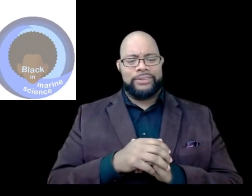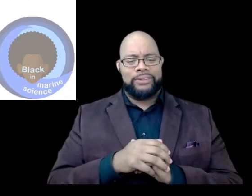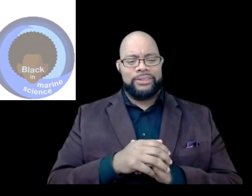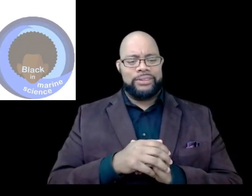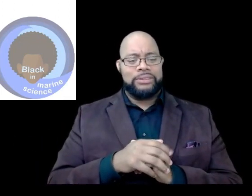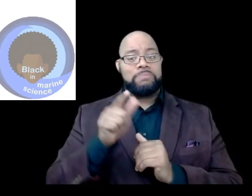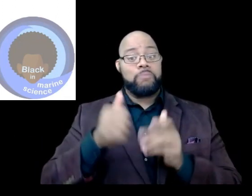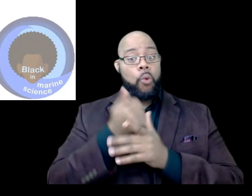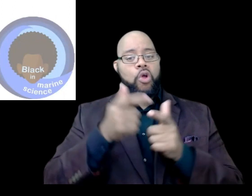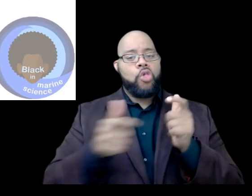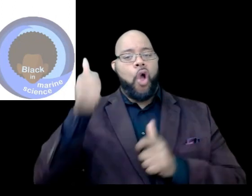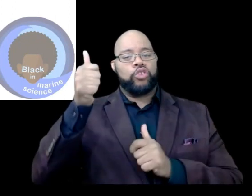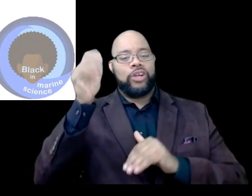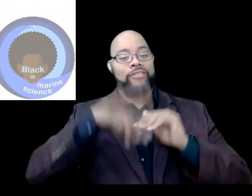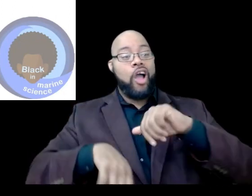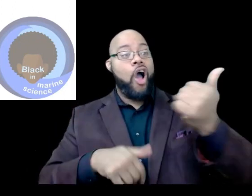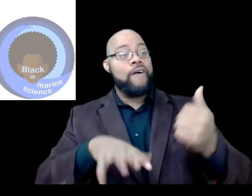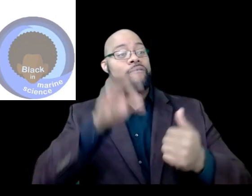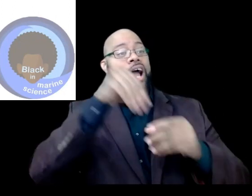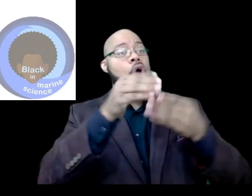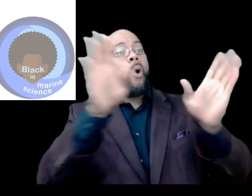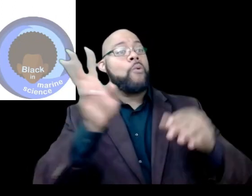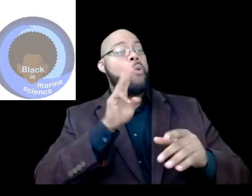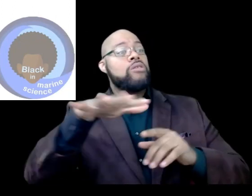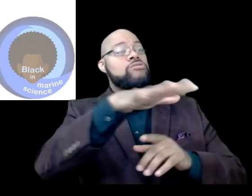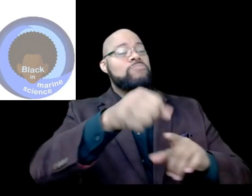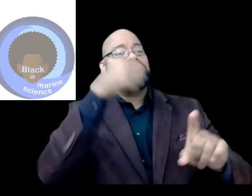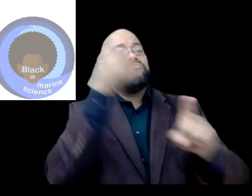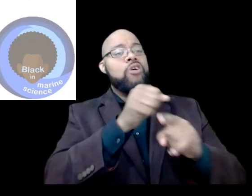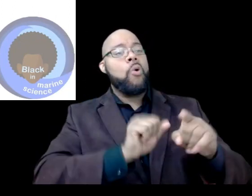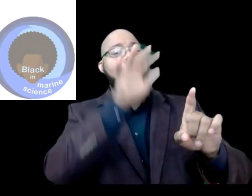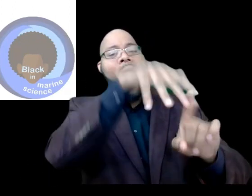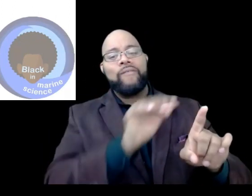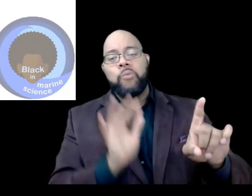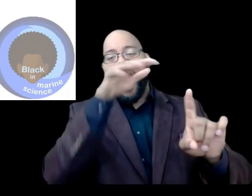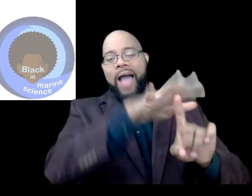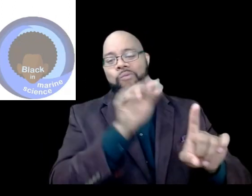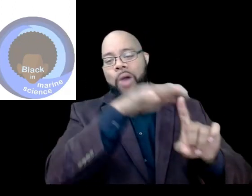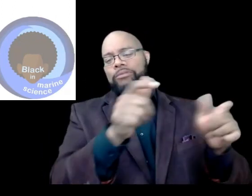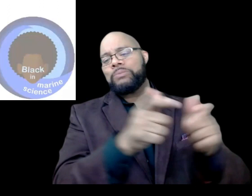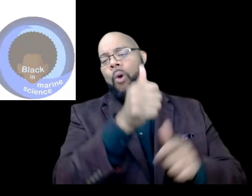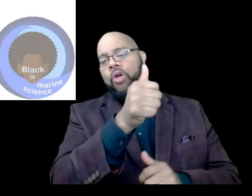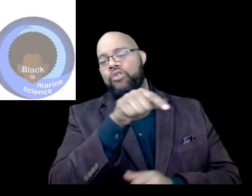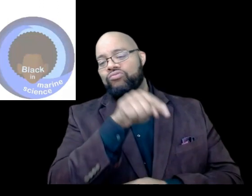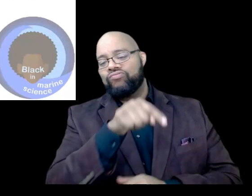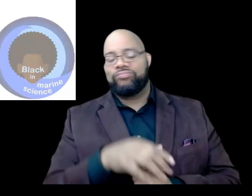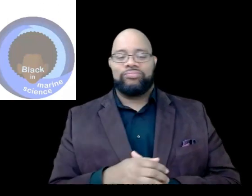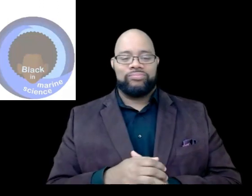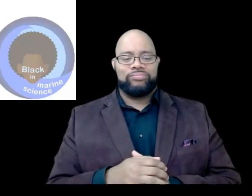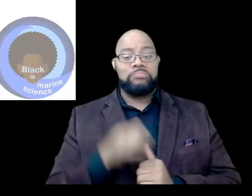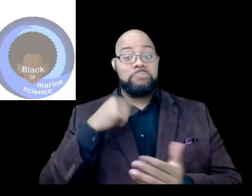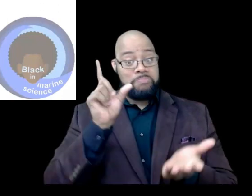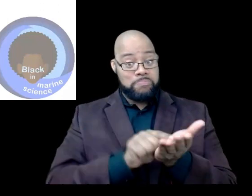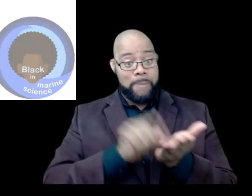the waves, are larger than those found in open habitat, which are exposed to